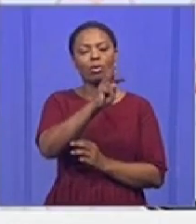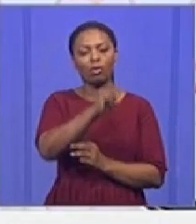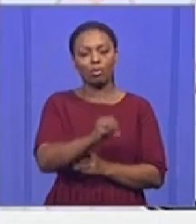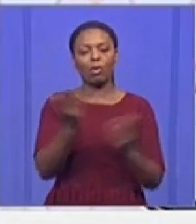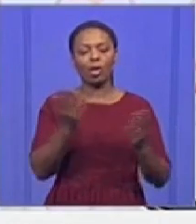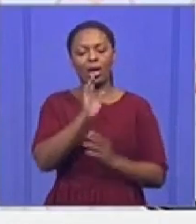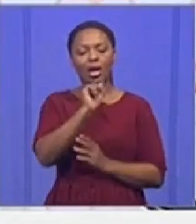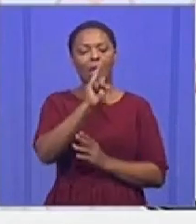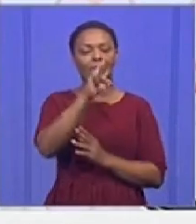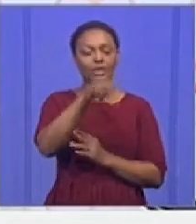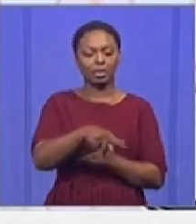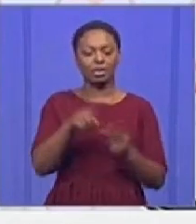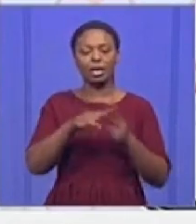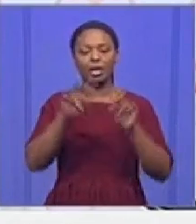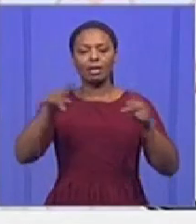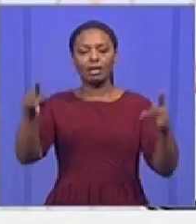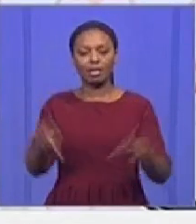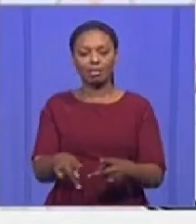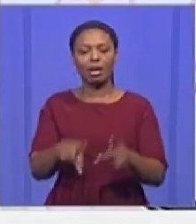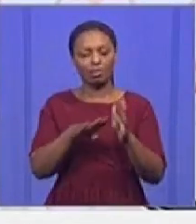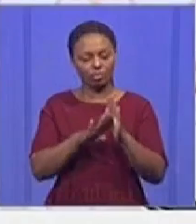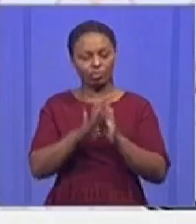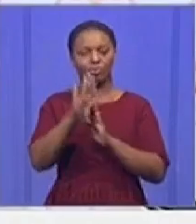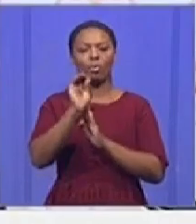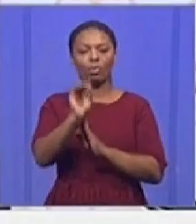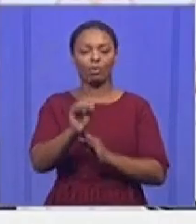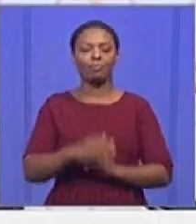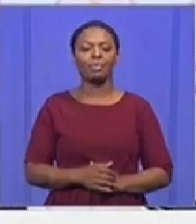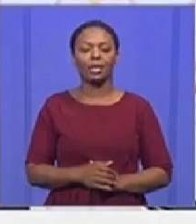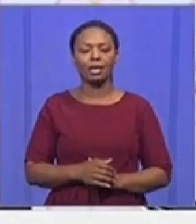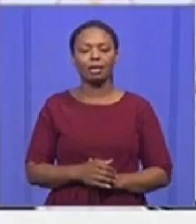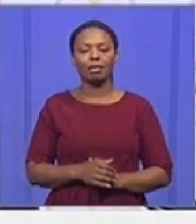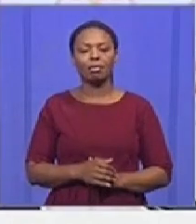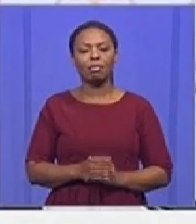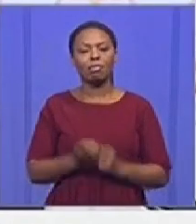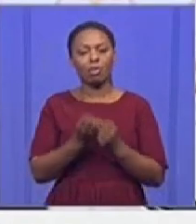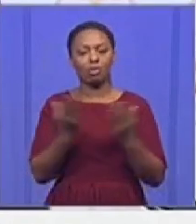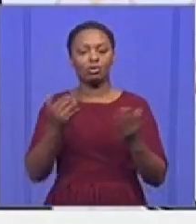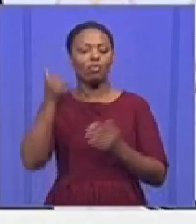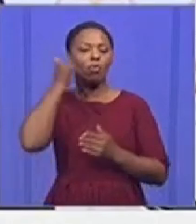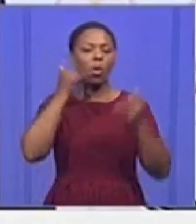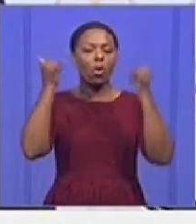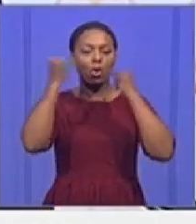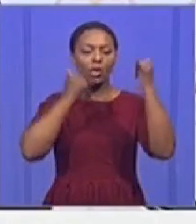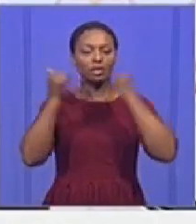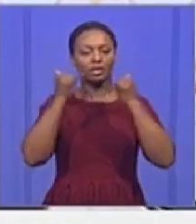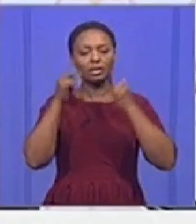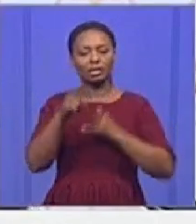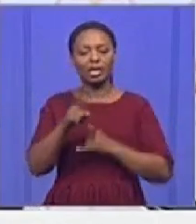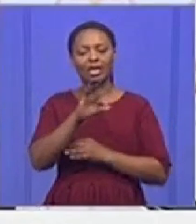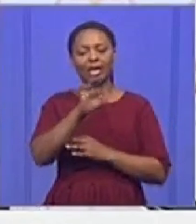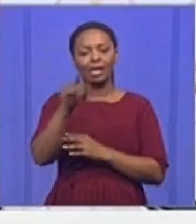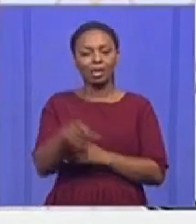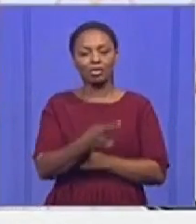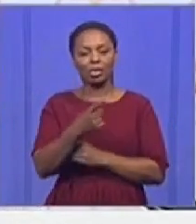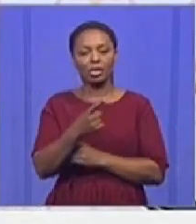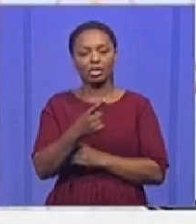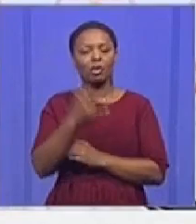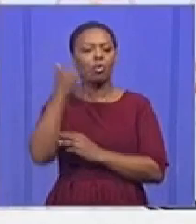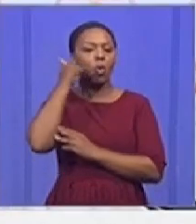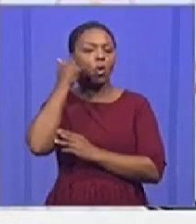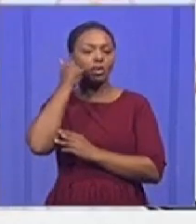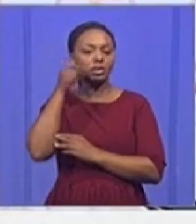Kimberley has seen drastic increase in the number of calls from an average of 3,000 calls